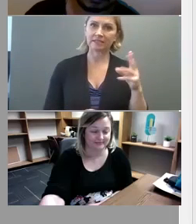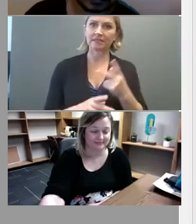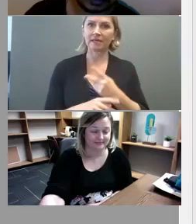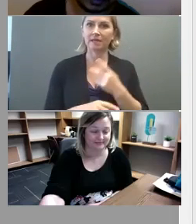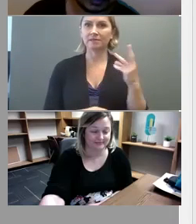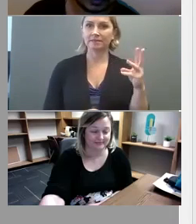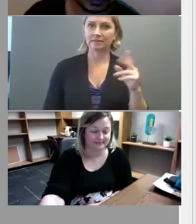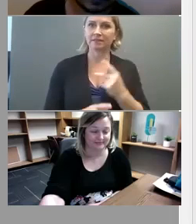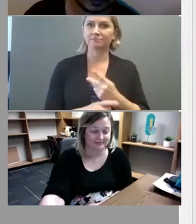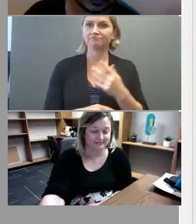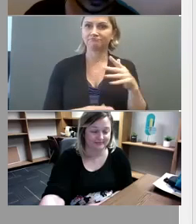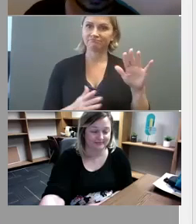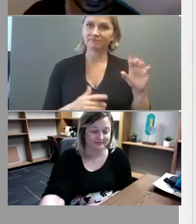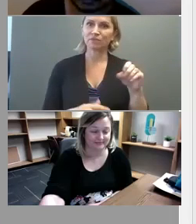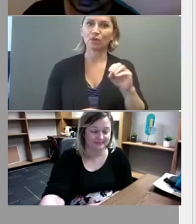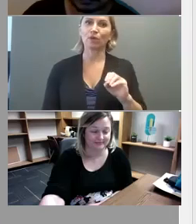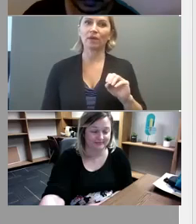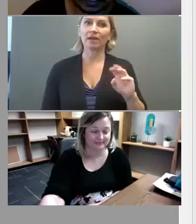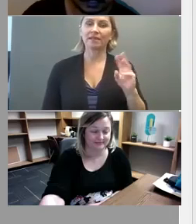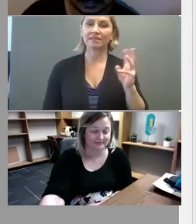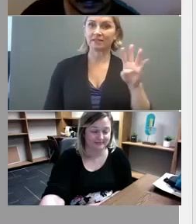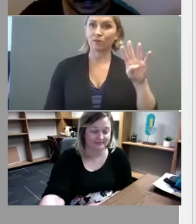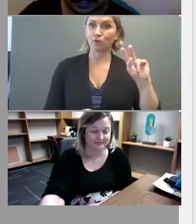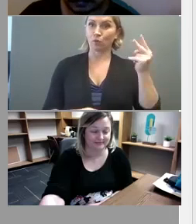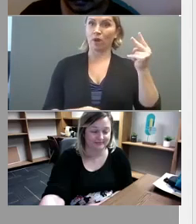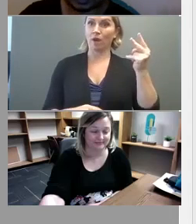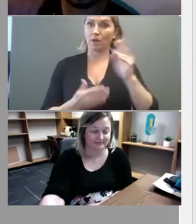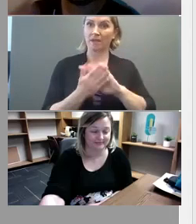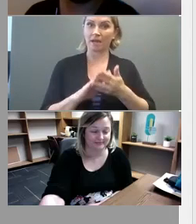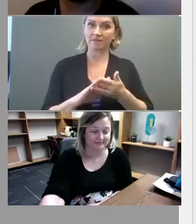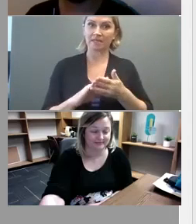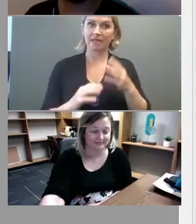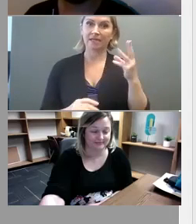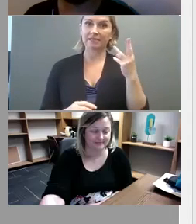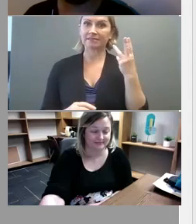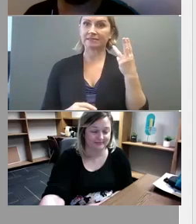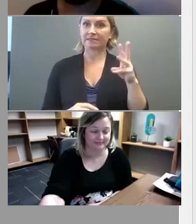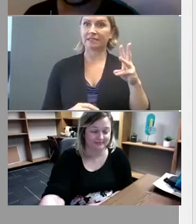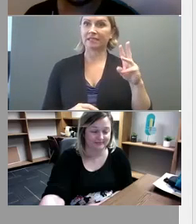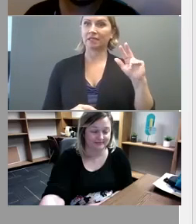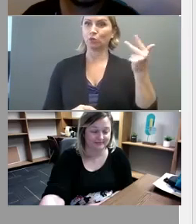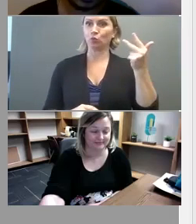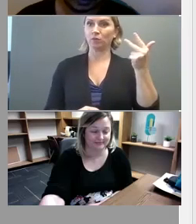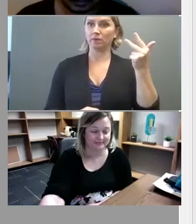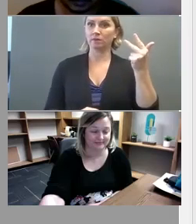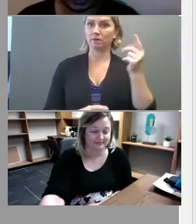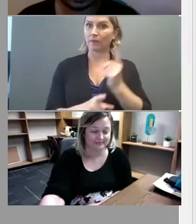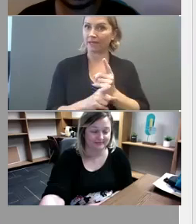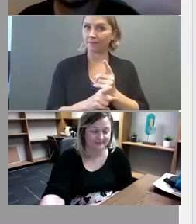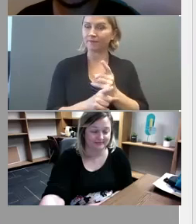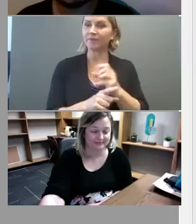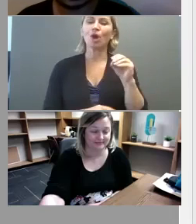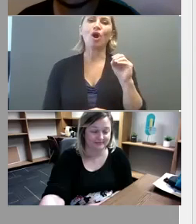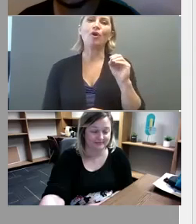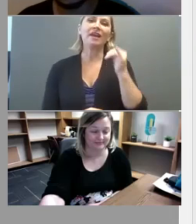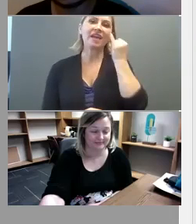right? So 64 squared becomes 16 cubed, right? Okay, so